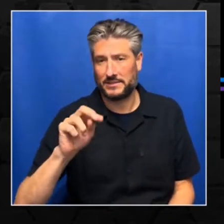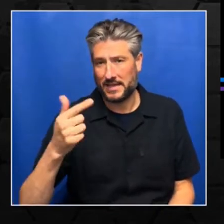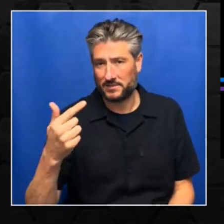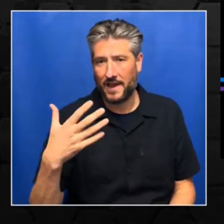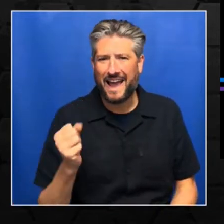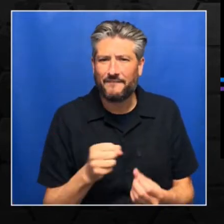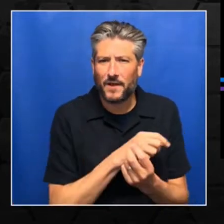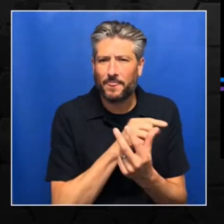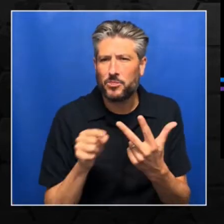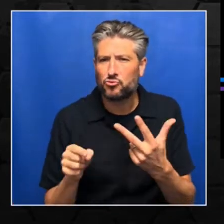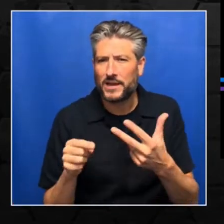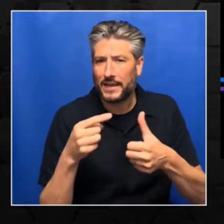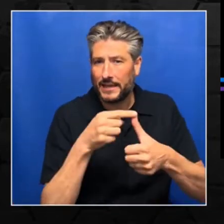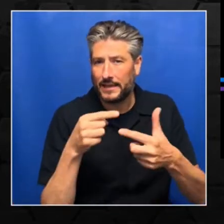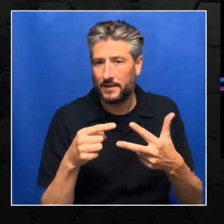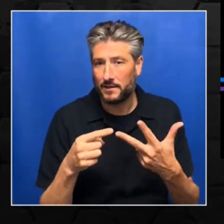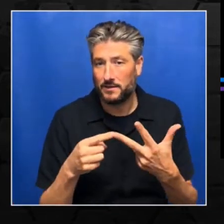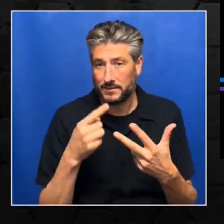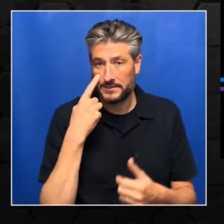There's Model Builder tool,